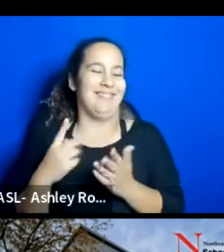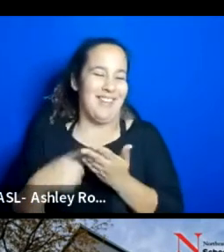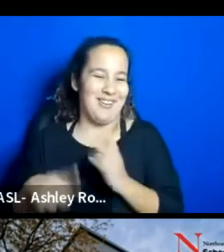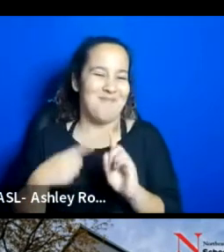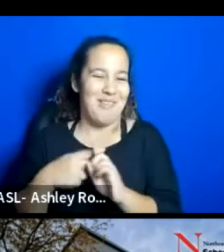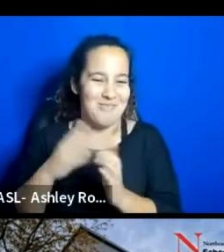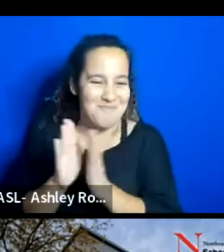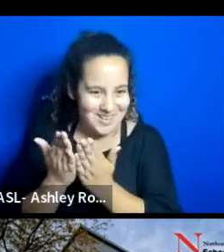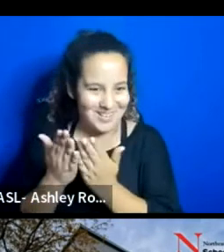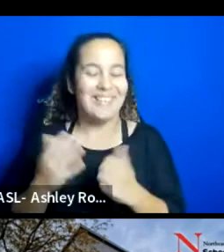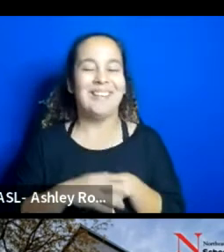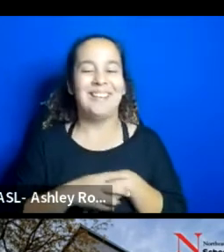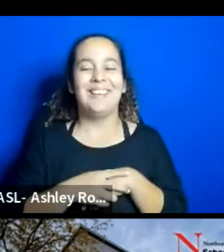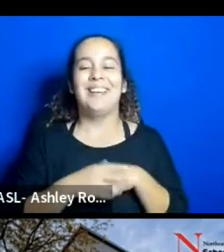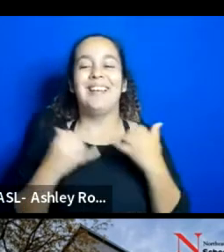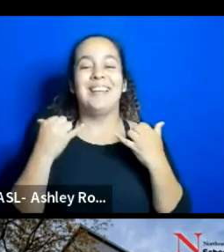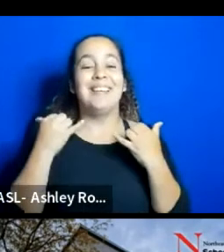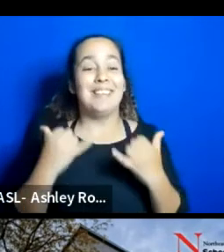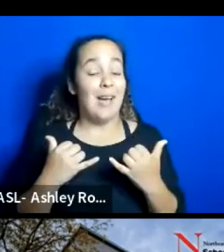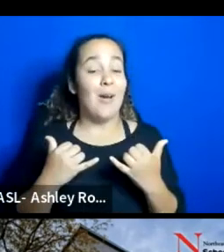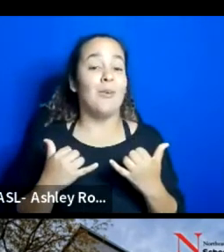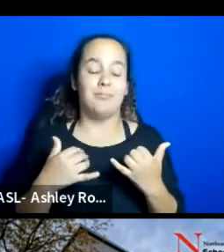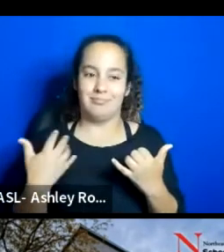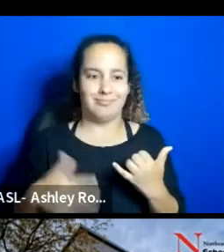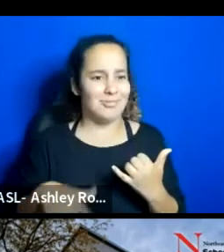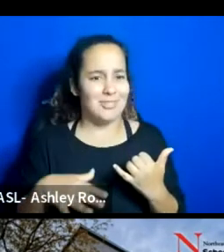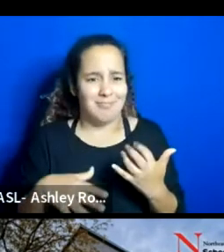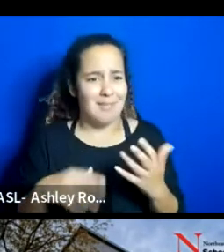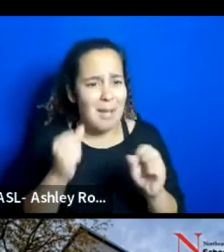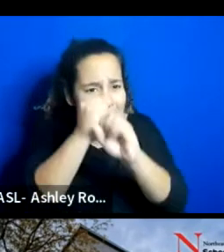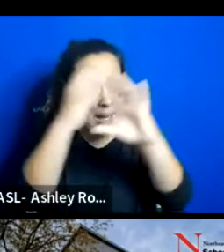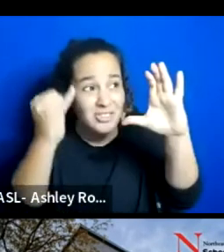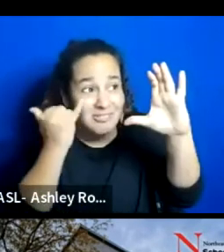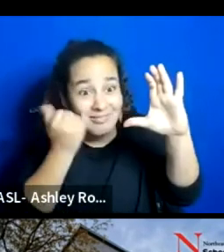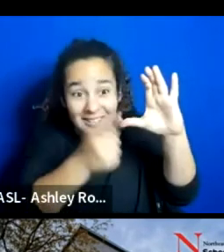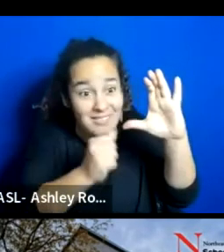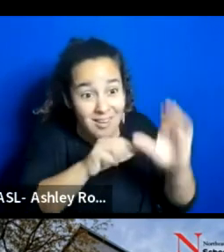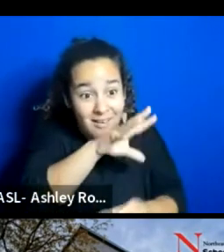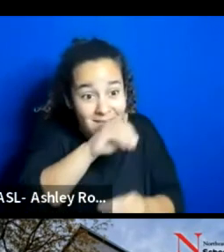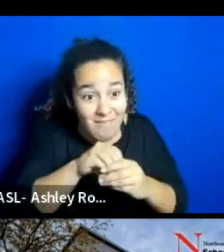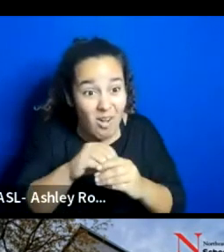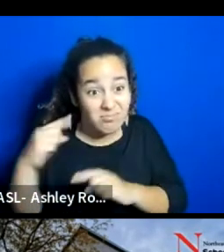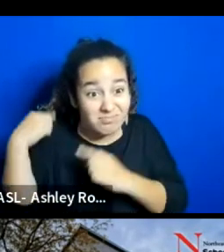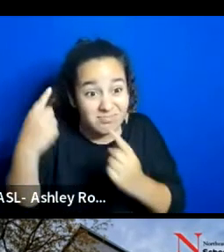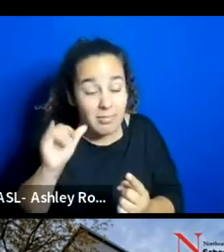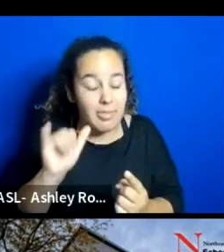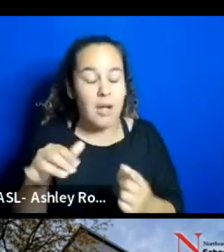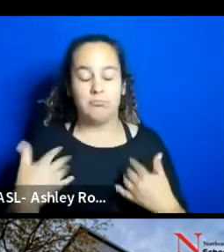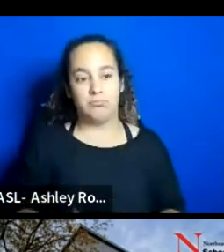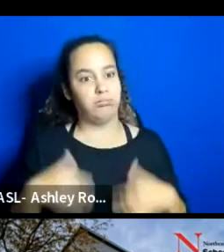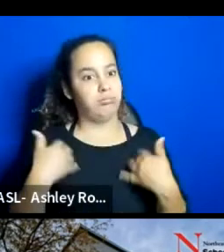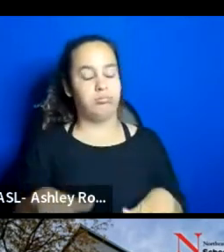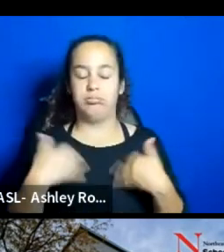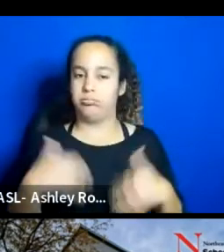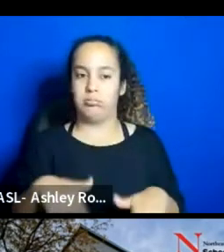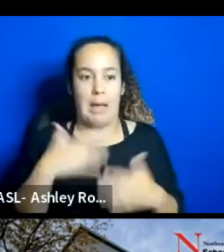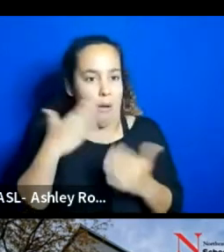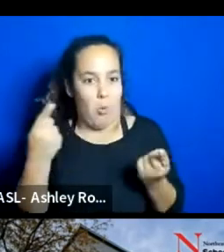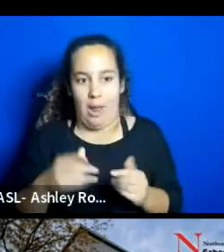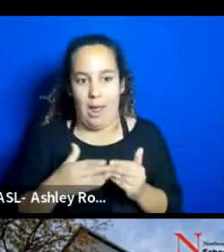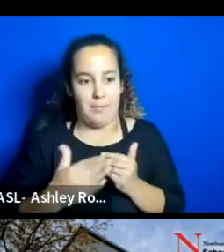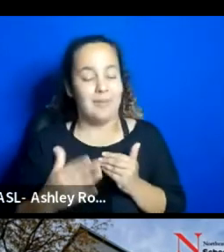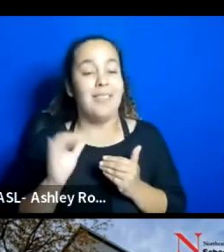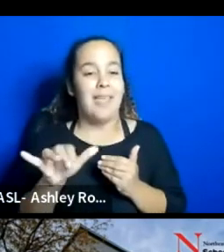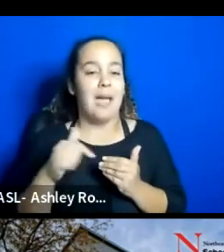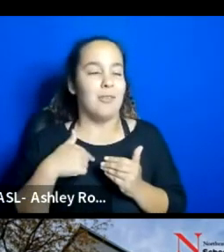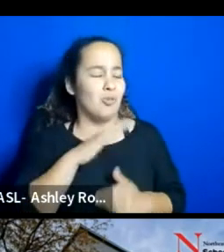really, life without Brent is very difficult to imagine without your incredible creativity and your diligence and your passion and your just